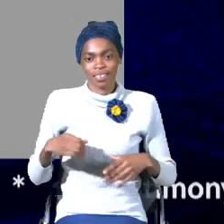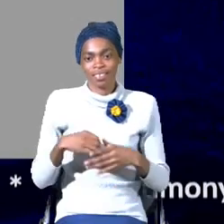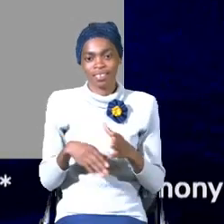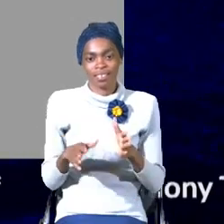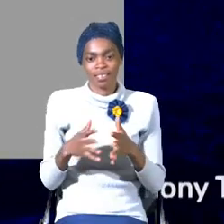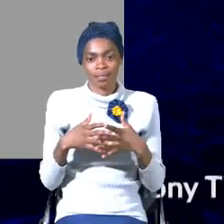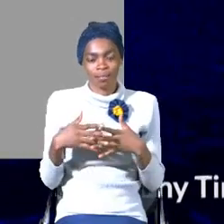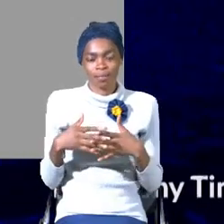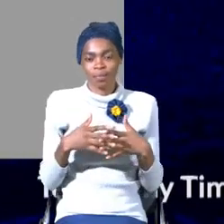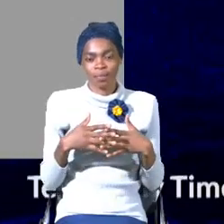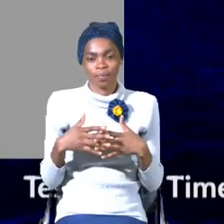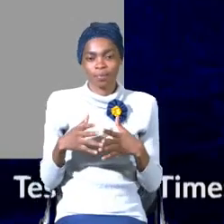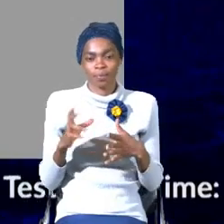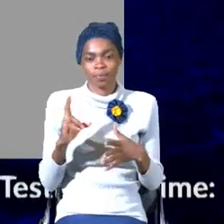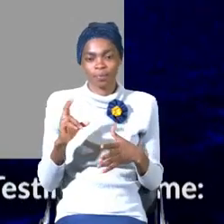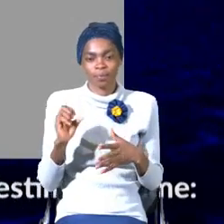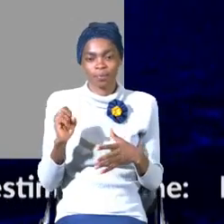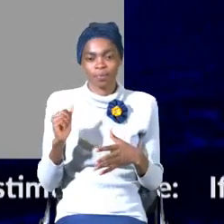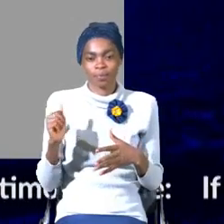USA.